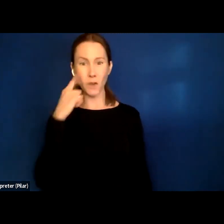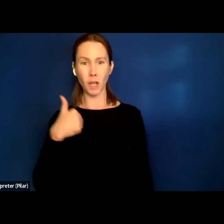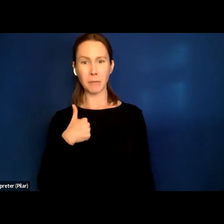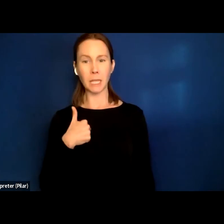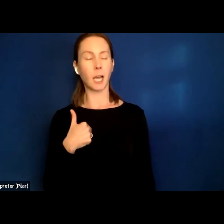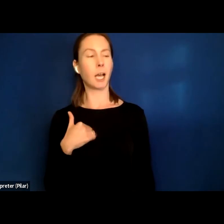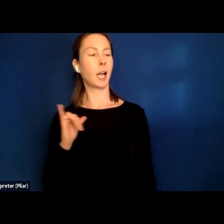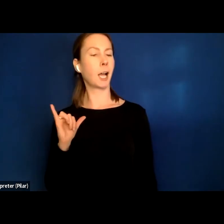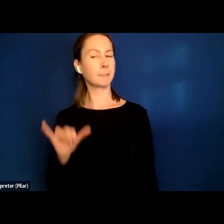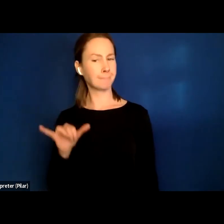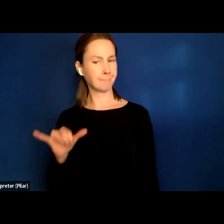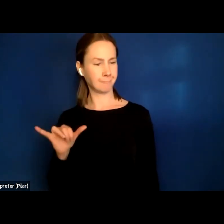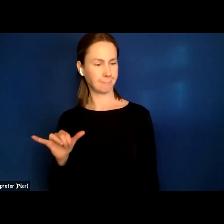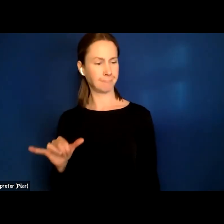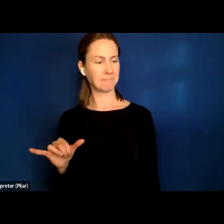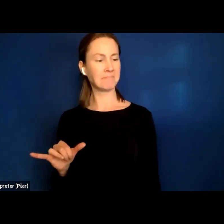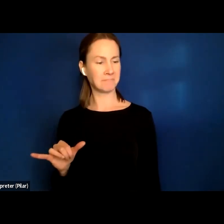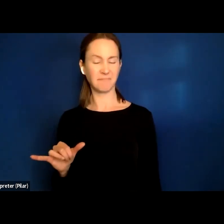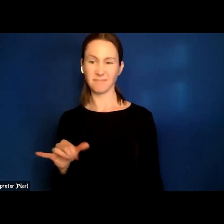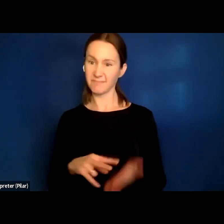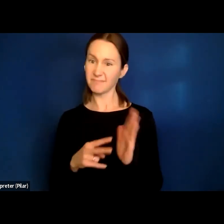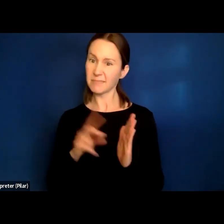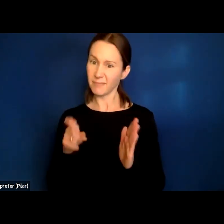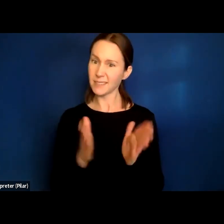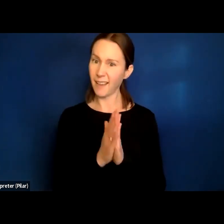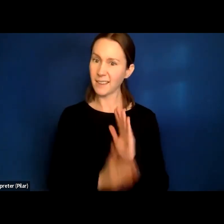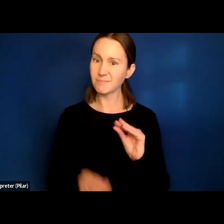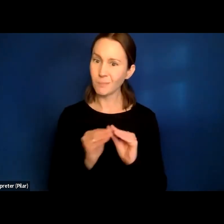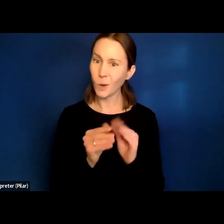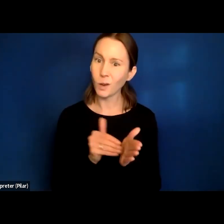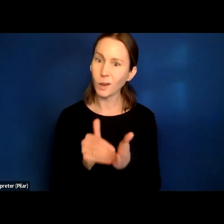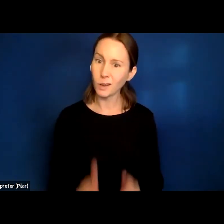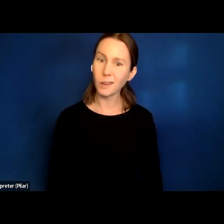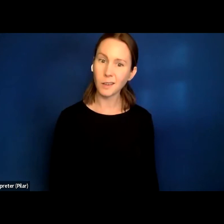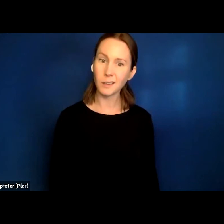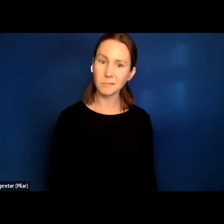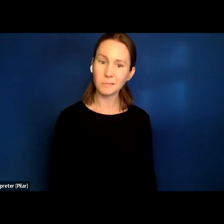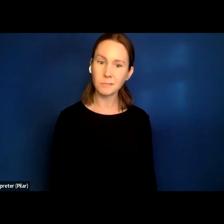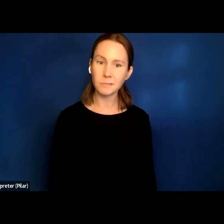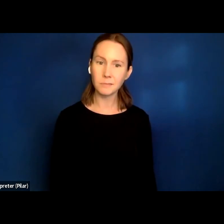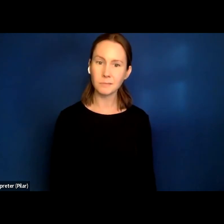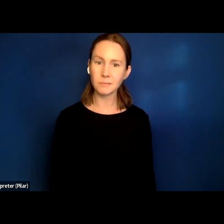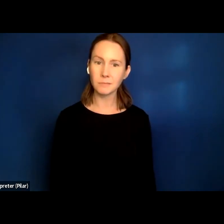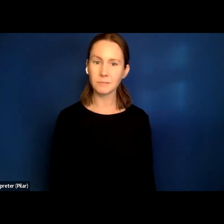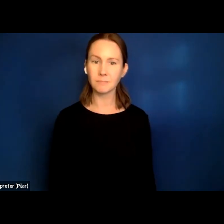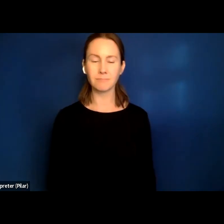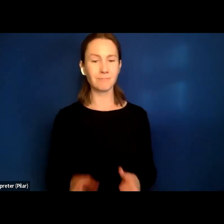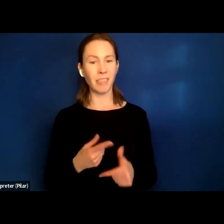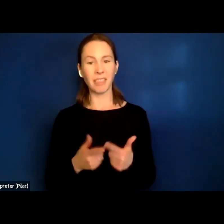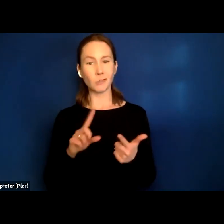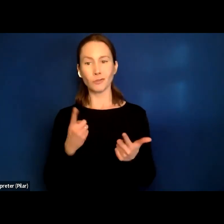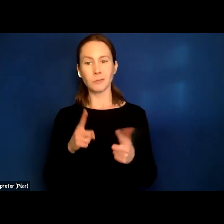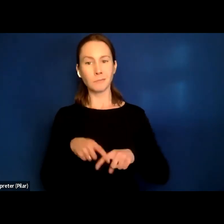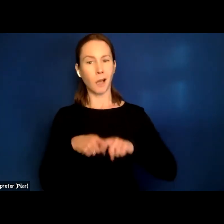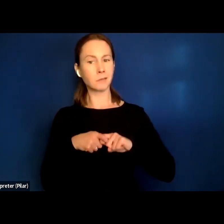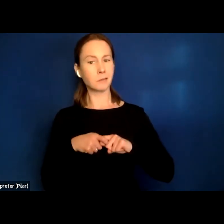informed that this question needed to be asked more often. And there were a lot of moments of pause, right? And the